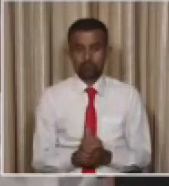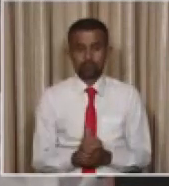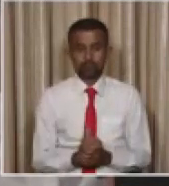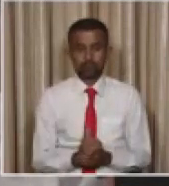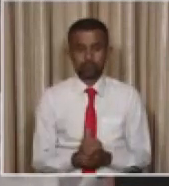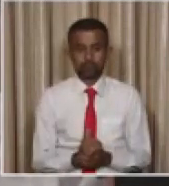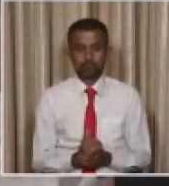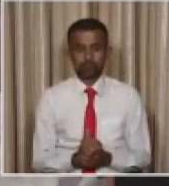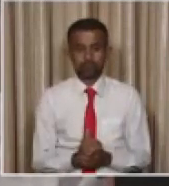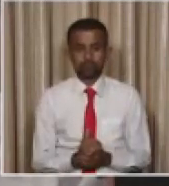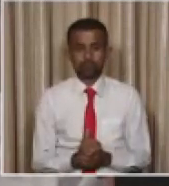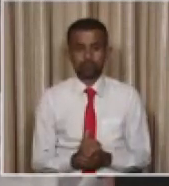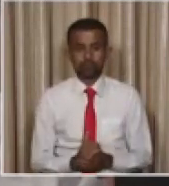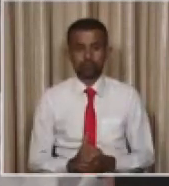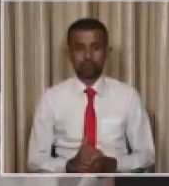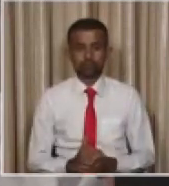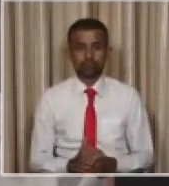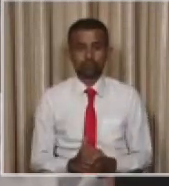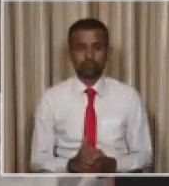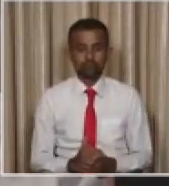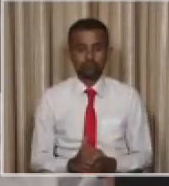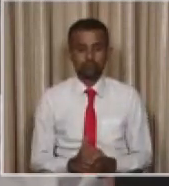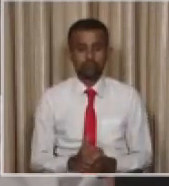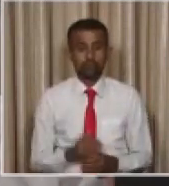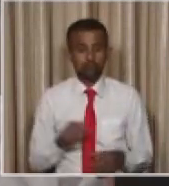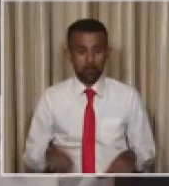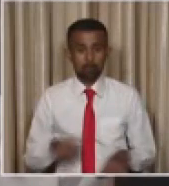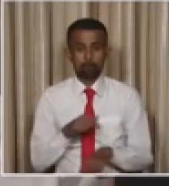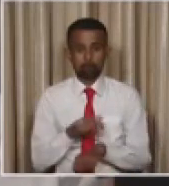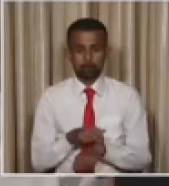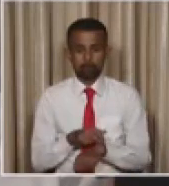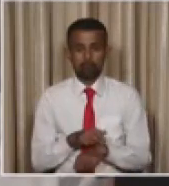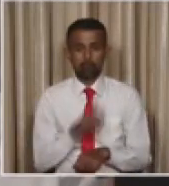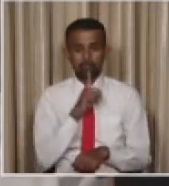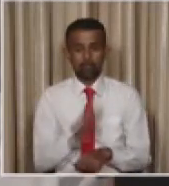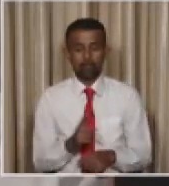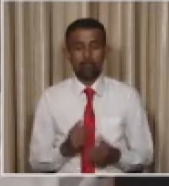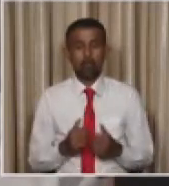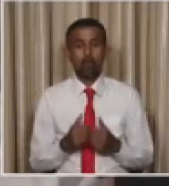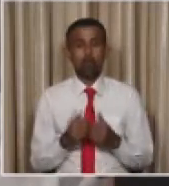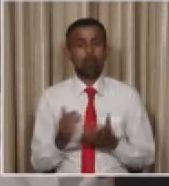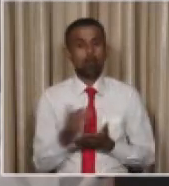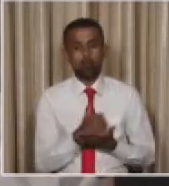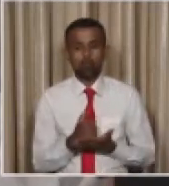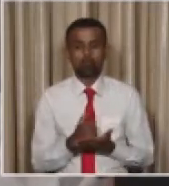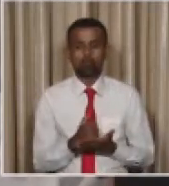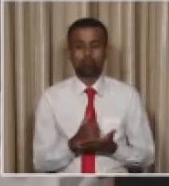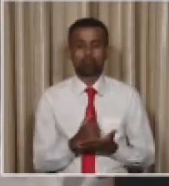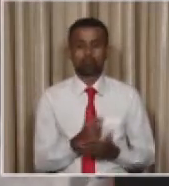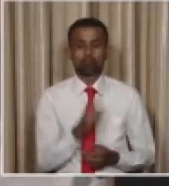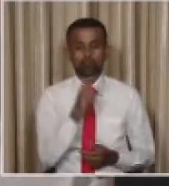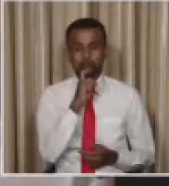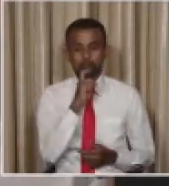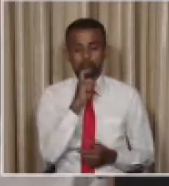disregarded in a sense the court has set aside everything and saying that this makes room so in a way what